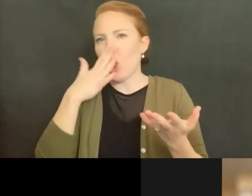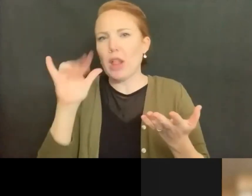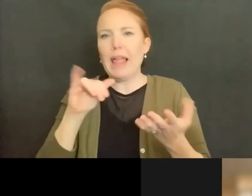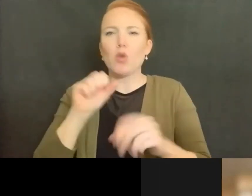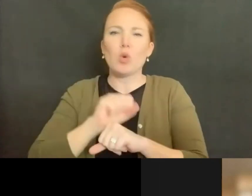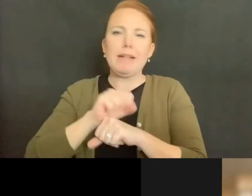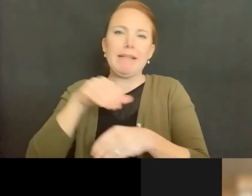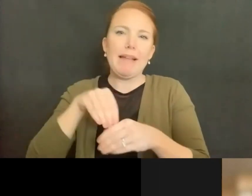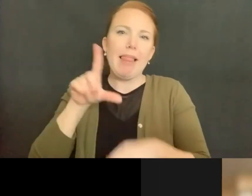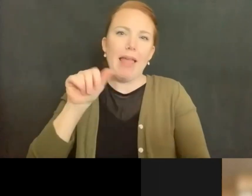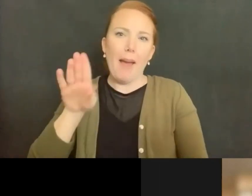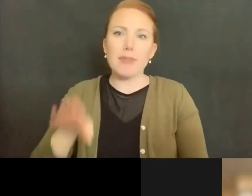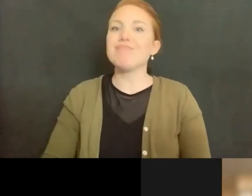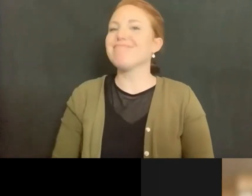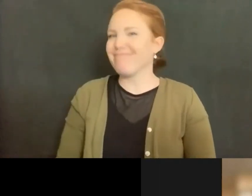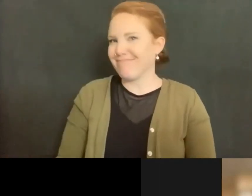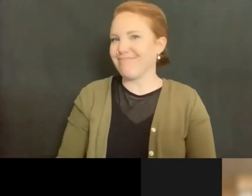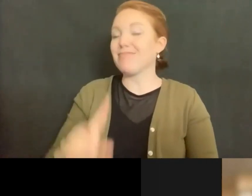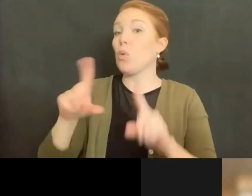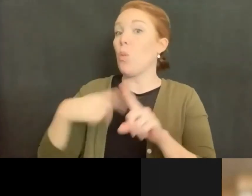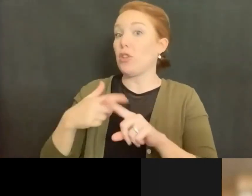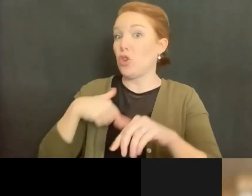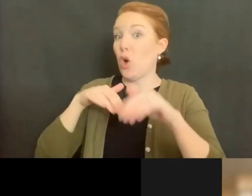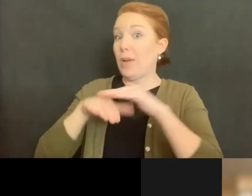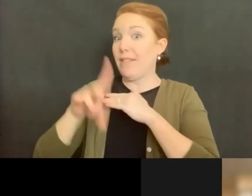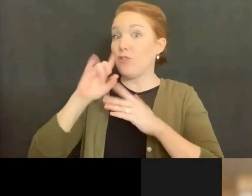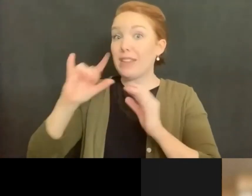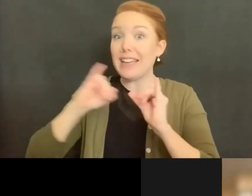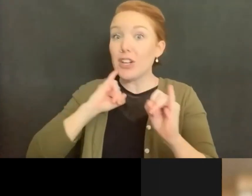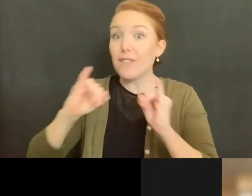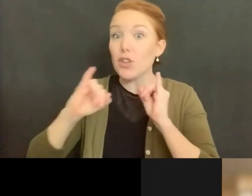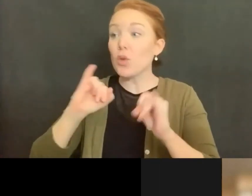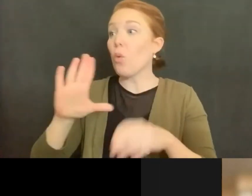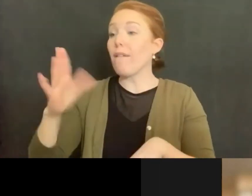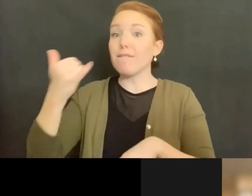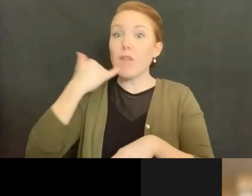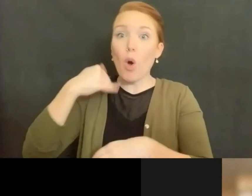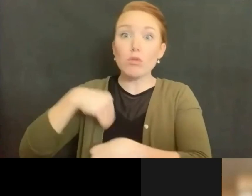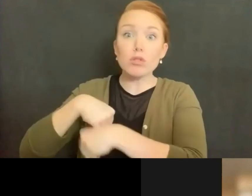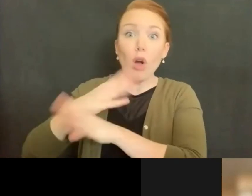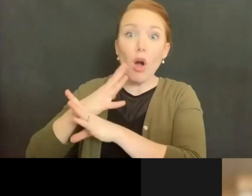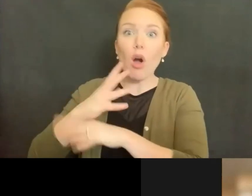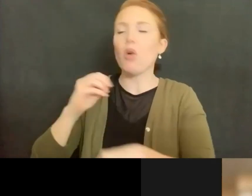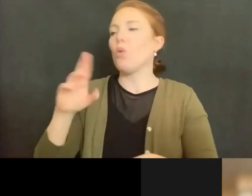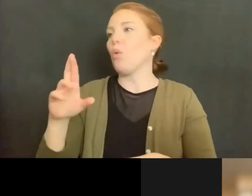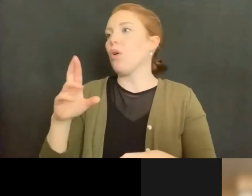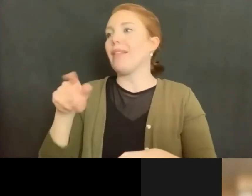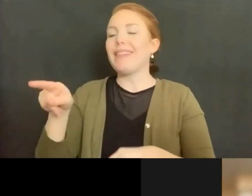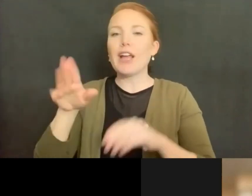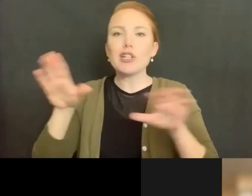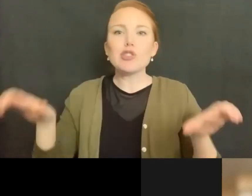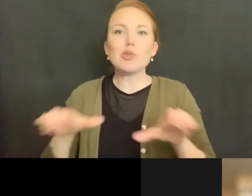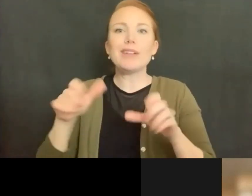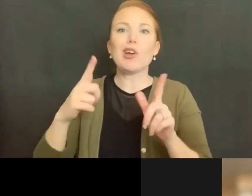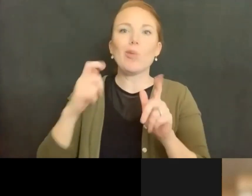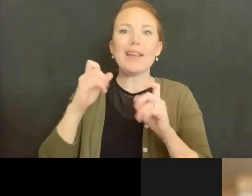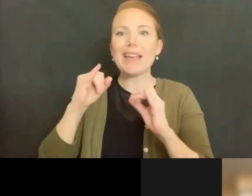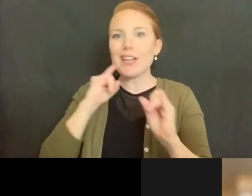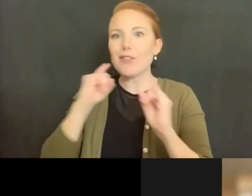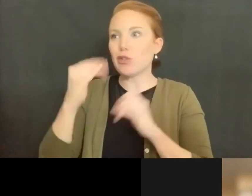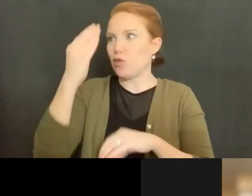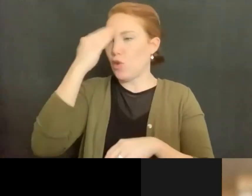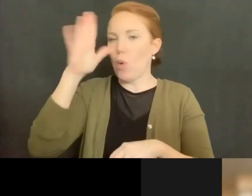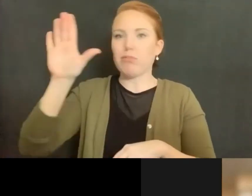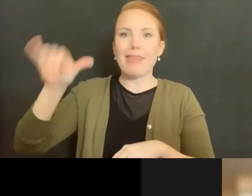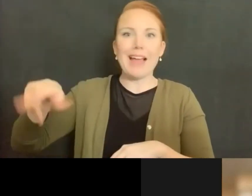we talked about, when you go in for that interview, or there's a phone call, or doing a quick interview to kind of get to know the student, the